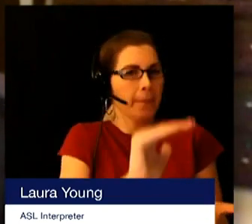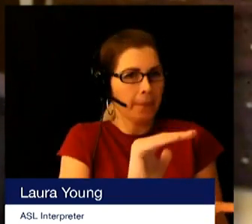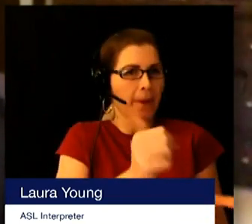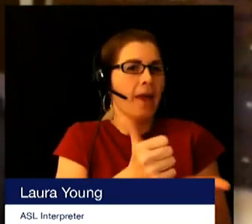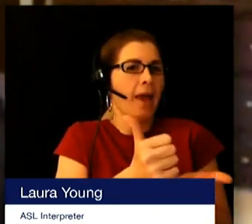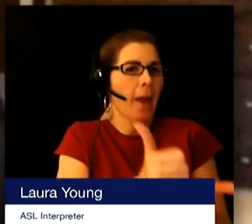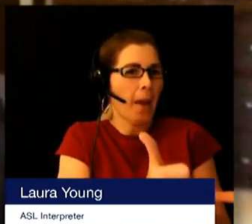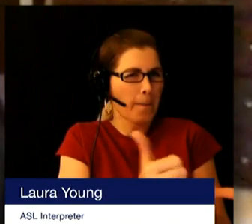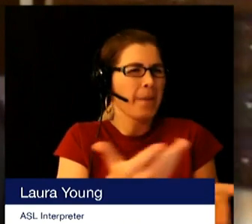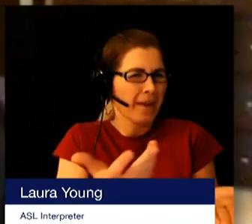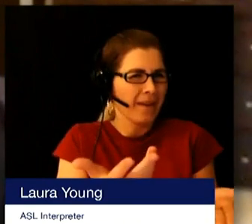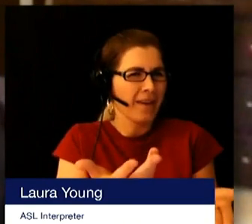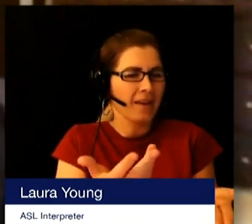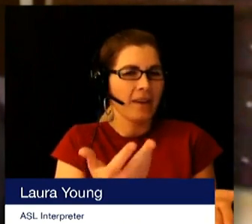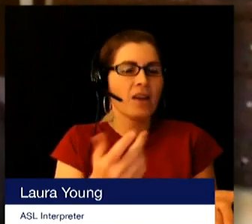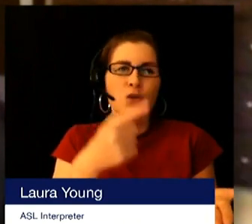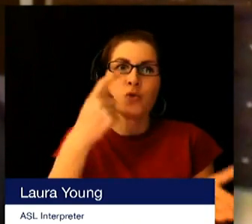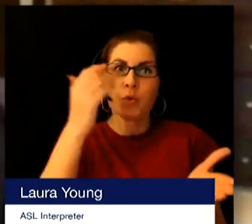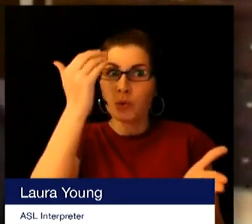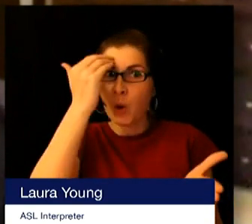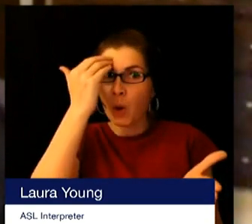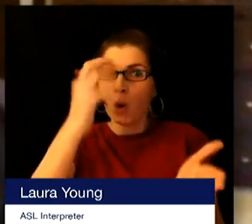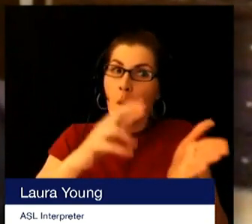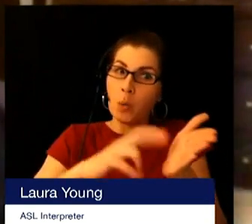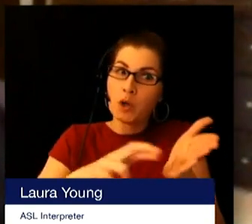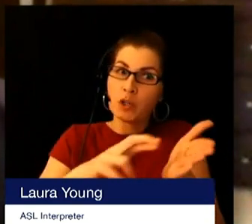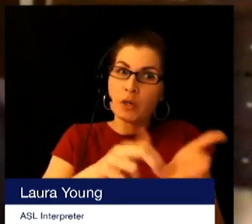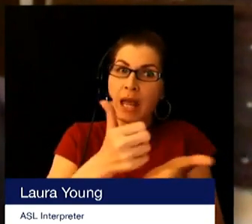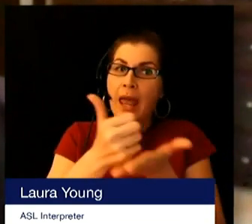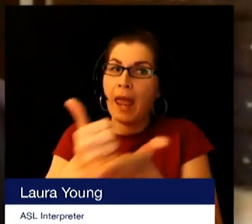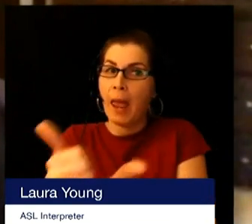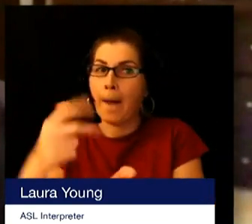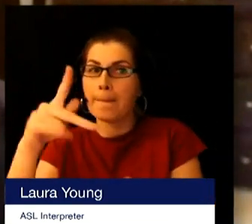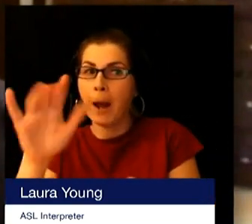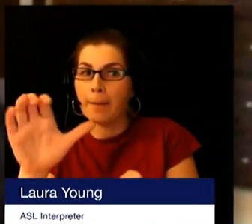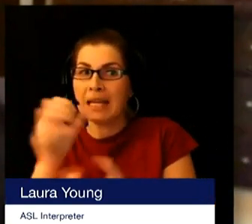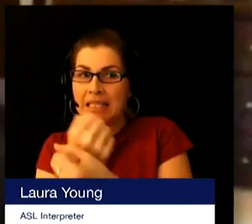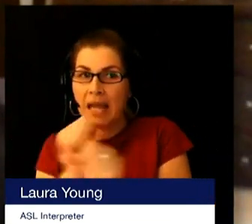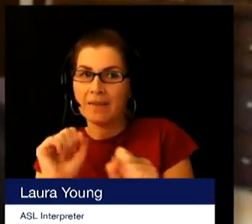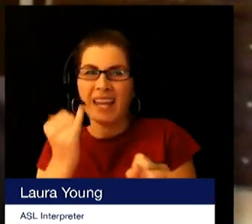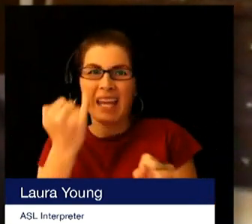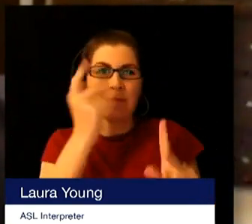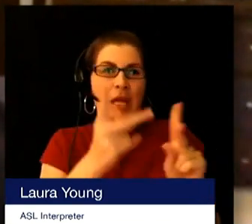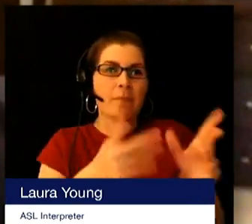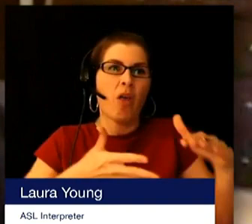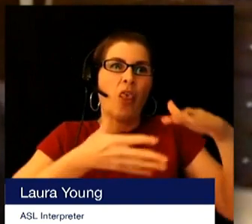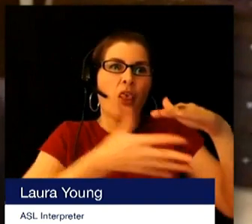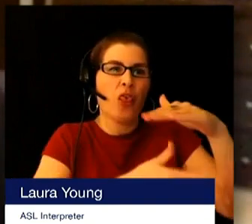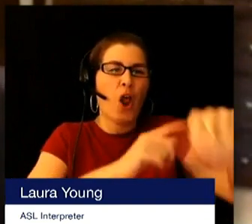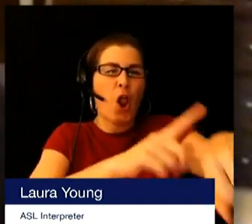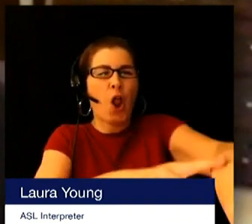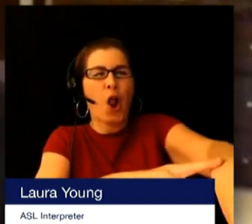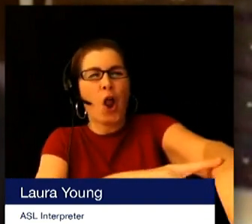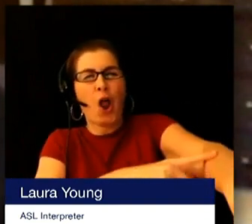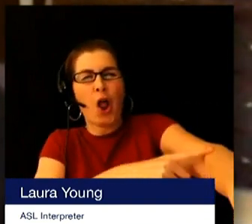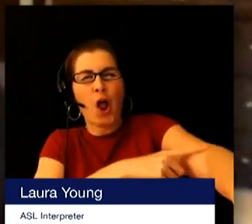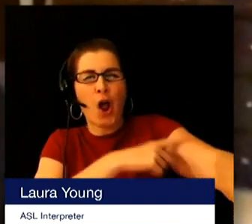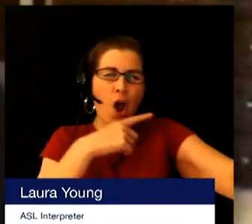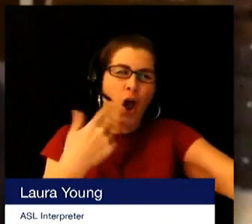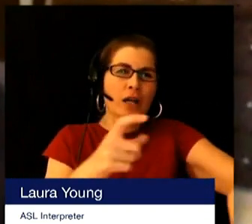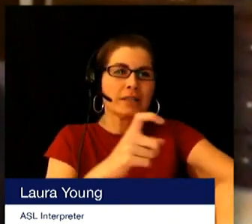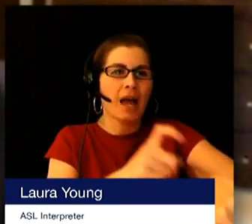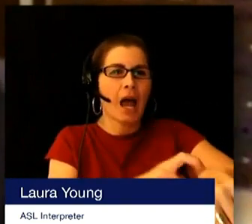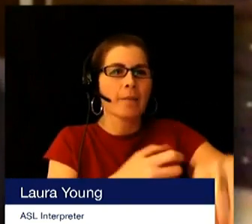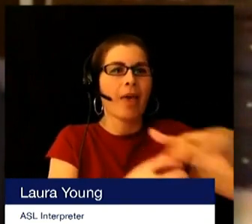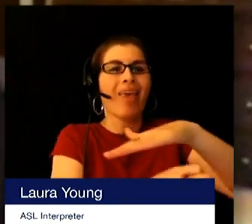shortened, which we know from the research is good for public safety, because the longer people are locked away, the harder it is for them to re-enter. They're